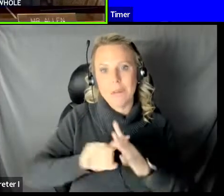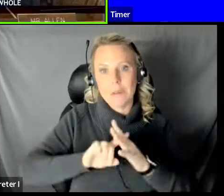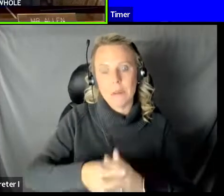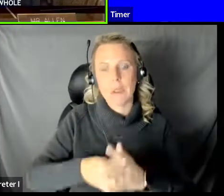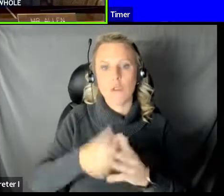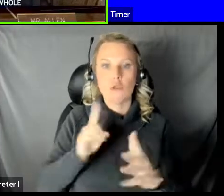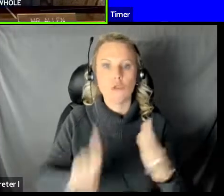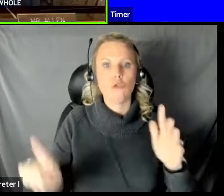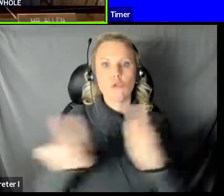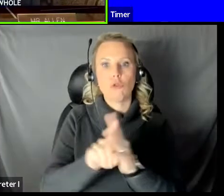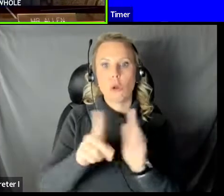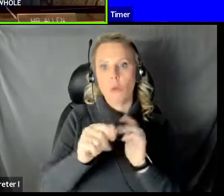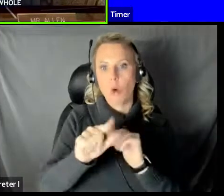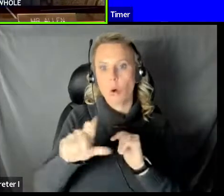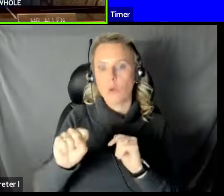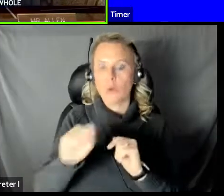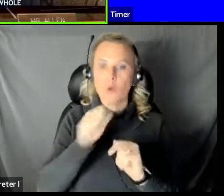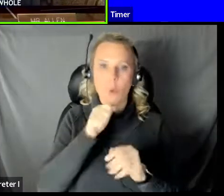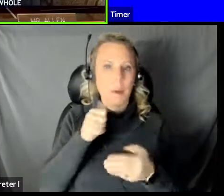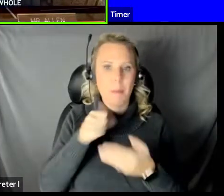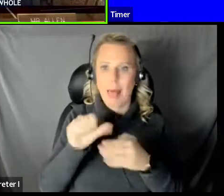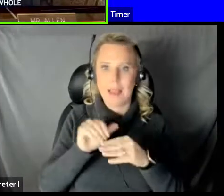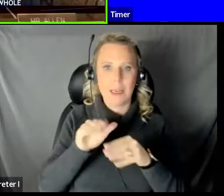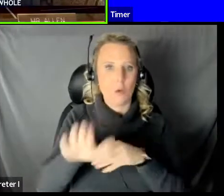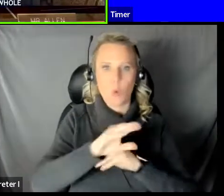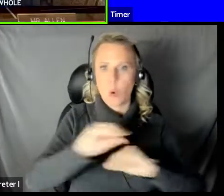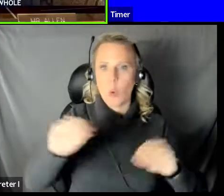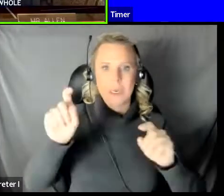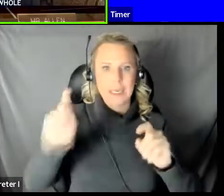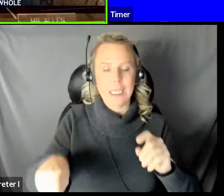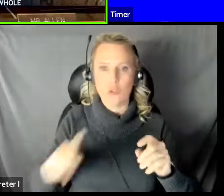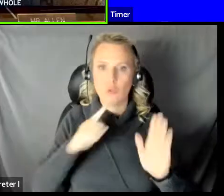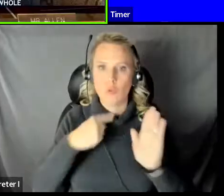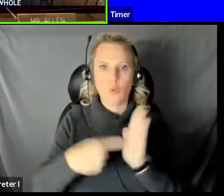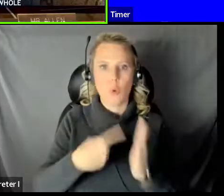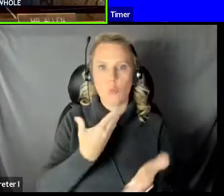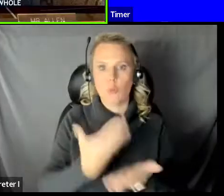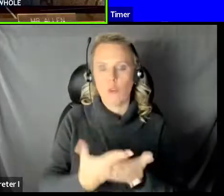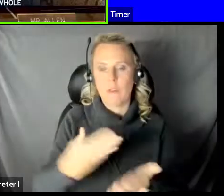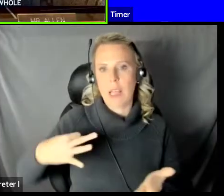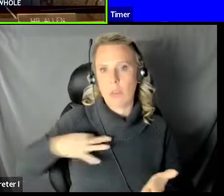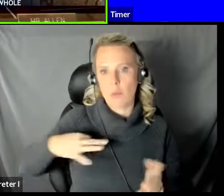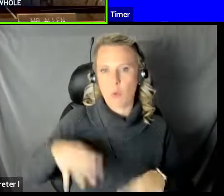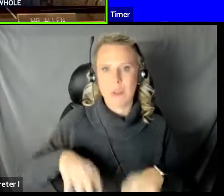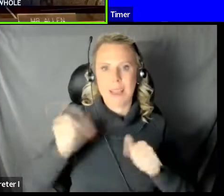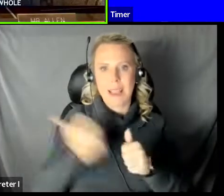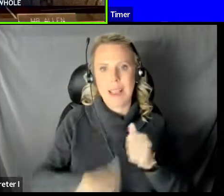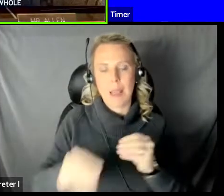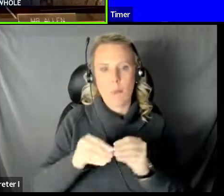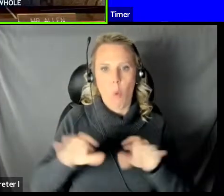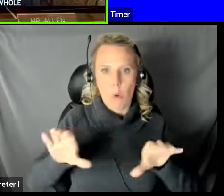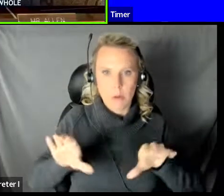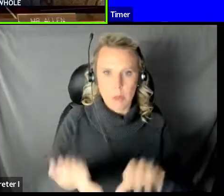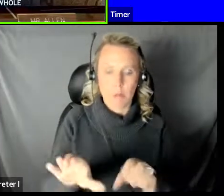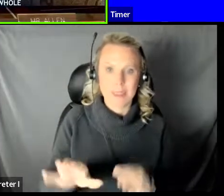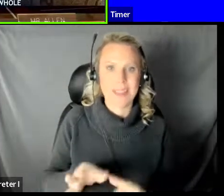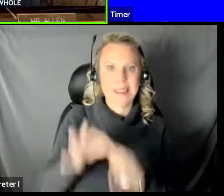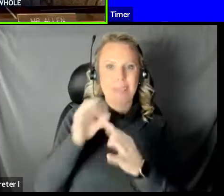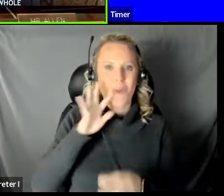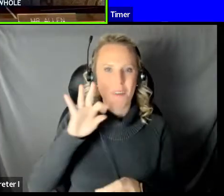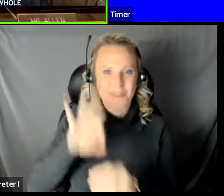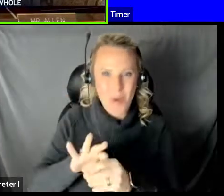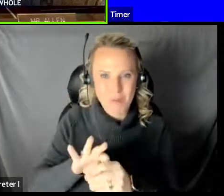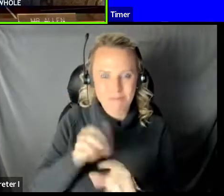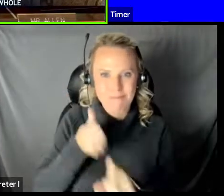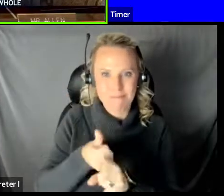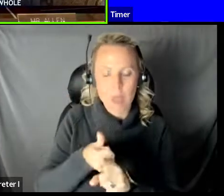up the polls or returning a mail-in ballot. There is no need for these voters to show proof of eligibility or to take additional steps other than actually voting. The print